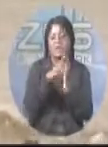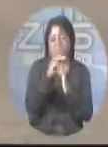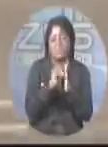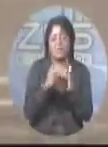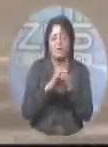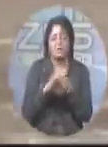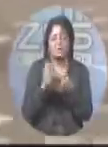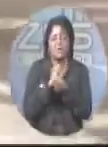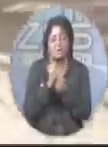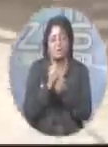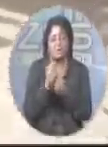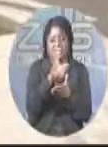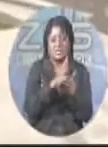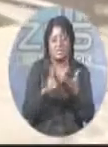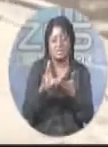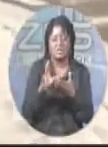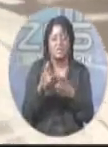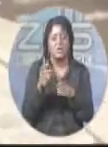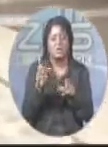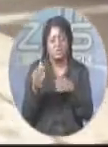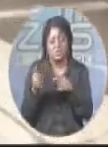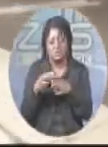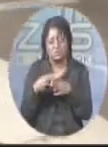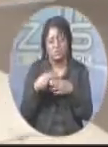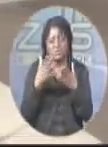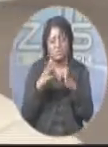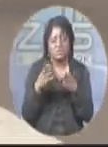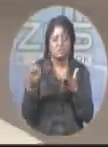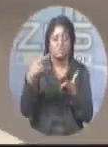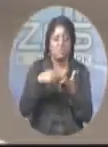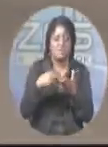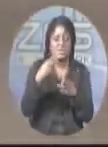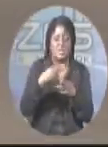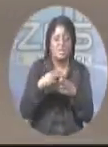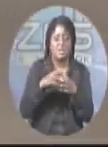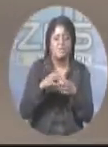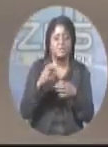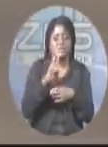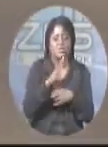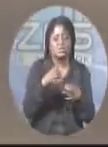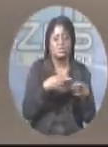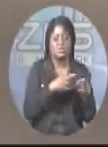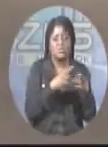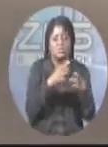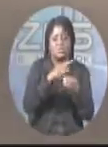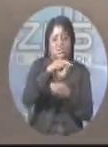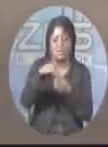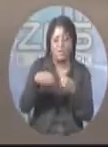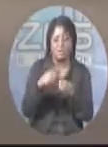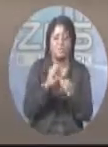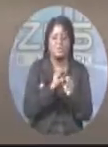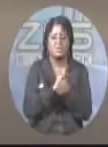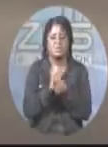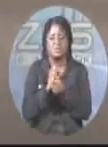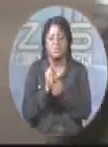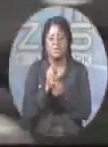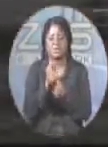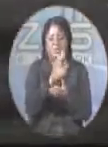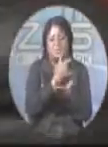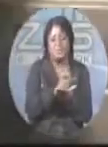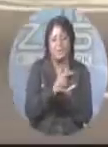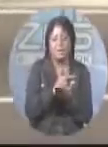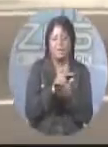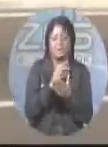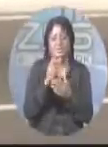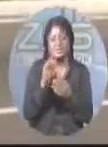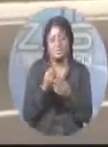complete. The renaming of 2 roads around the sports park on Monday is included in the redevelopment phases. The road in